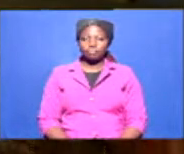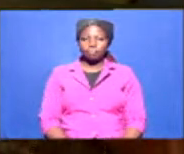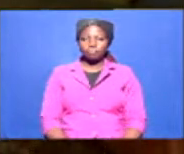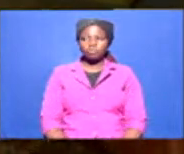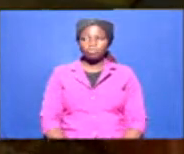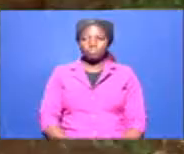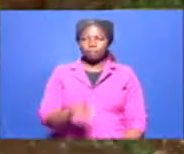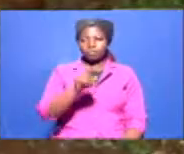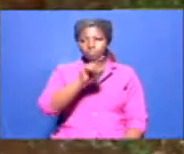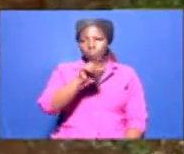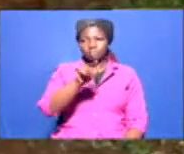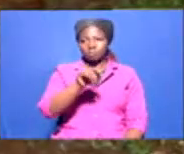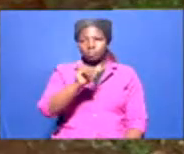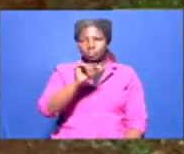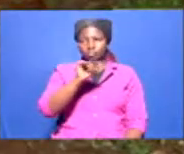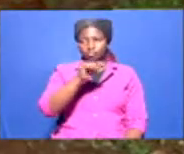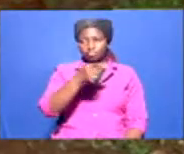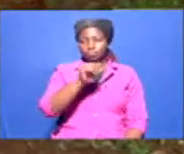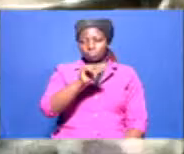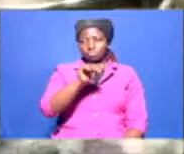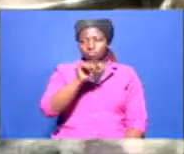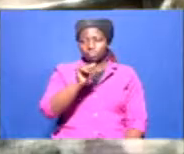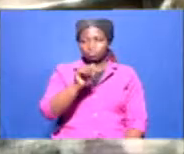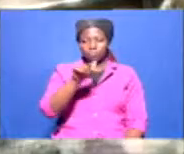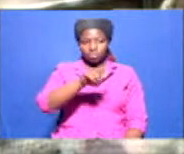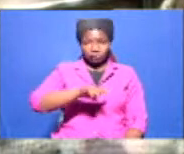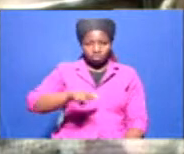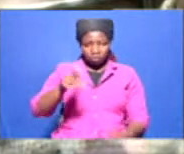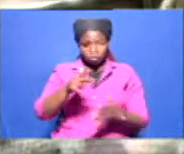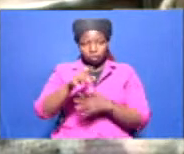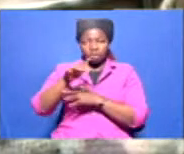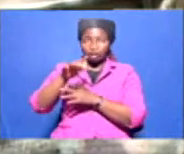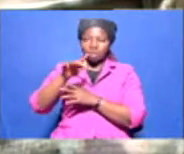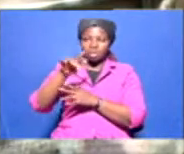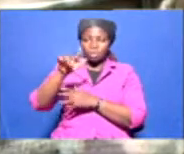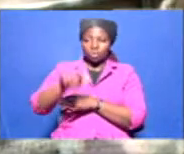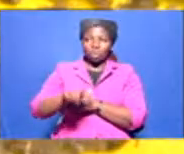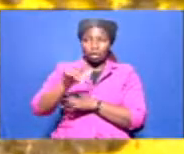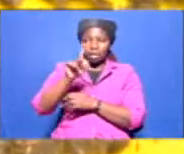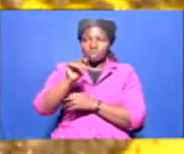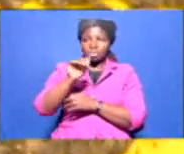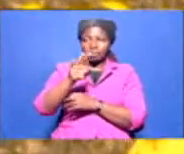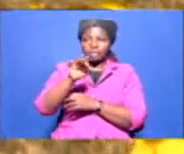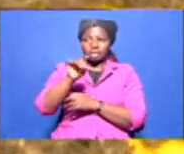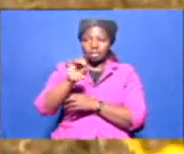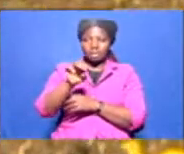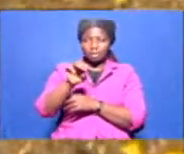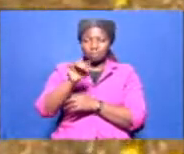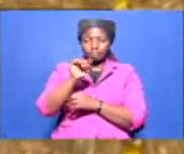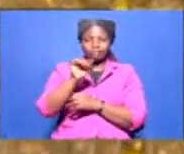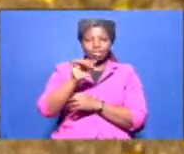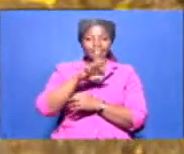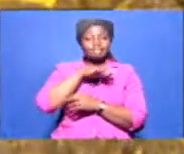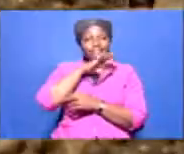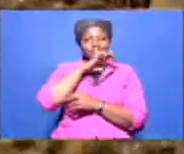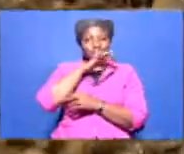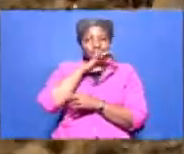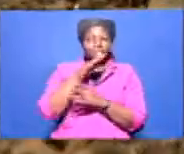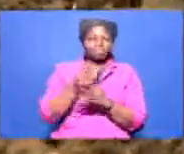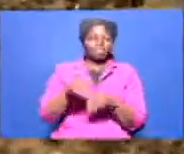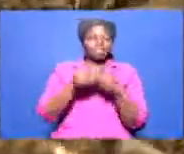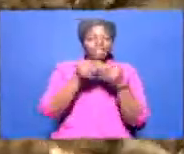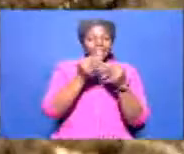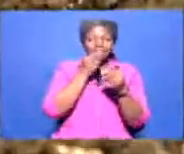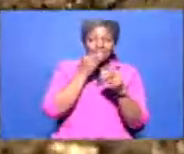Zihanga Limited, located in Kimball's Lower Kabete area, recycles organic waste by feeding the waste to an army of black soldier flies, in